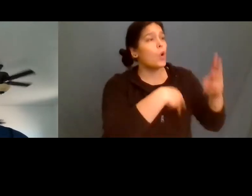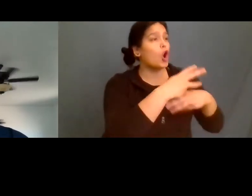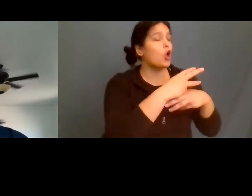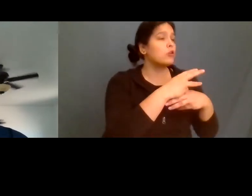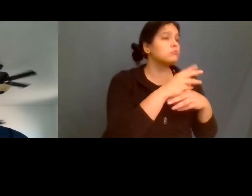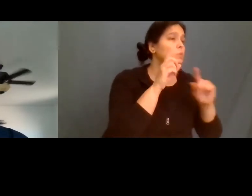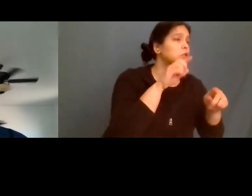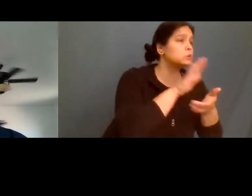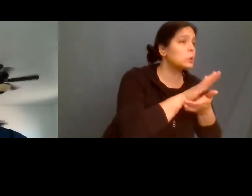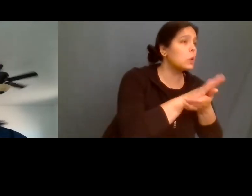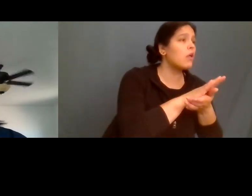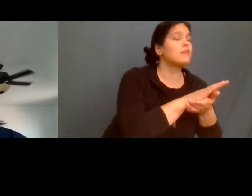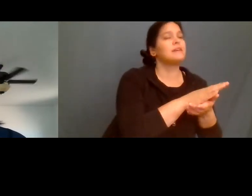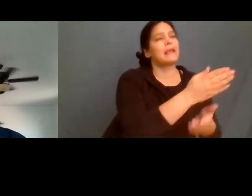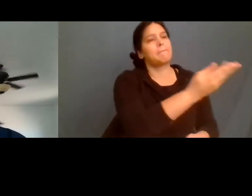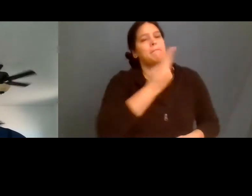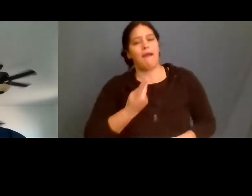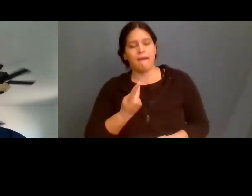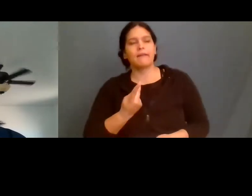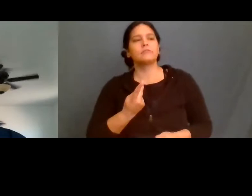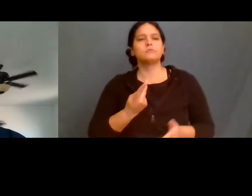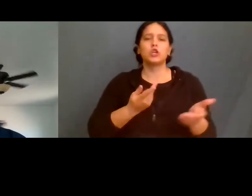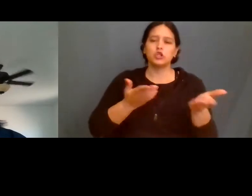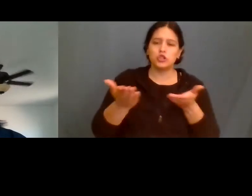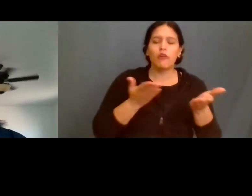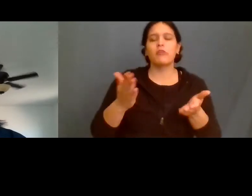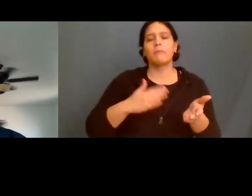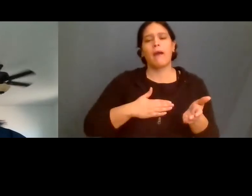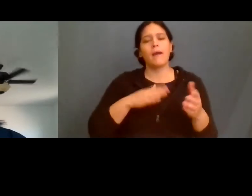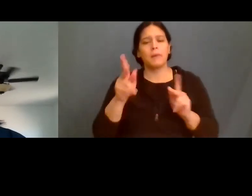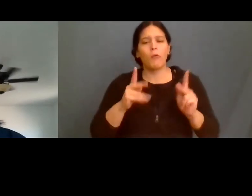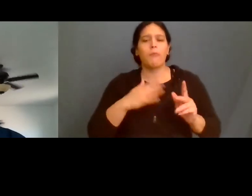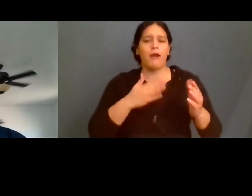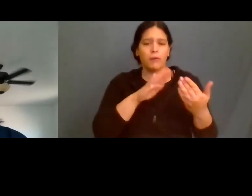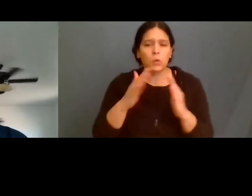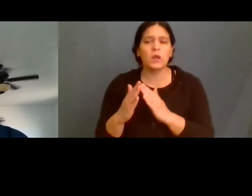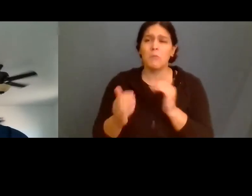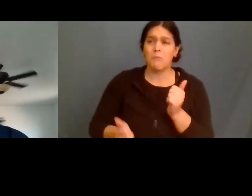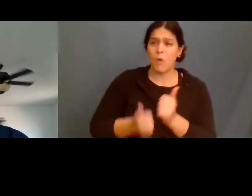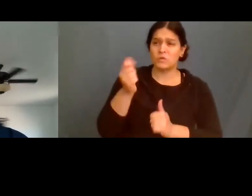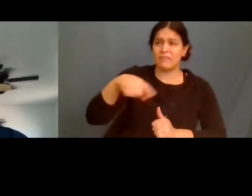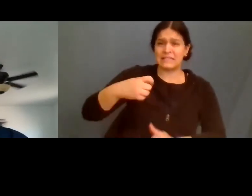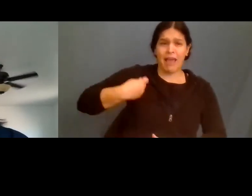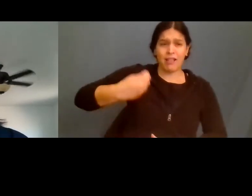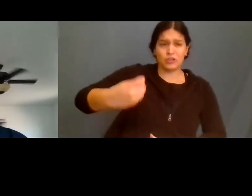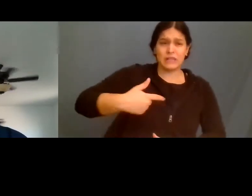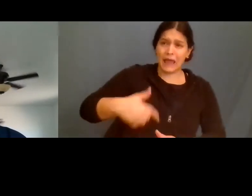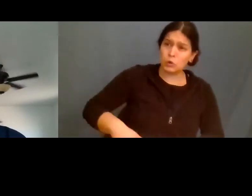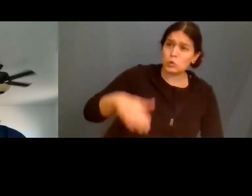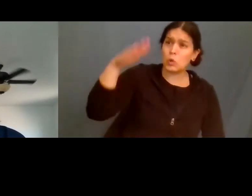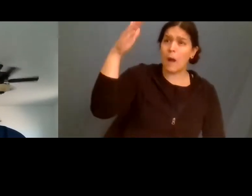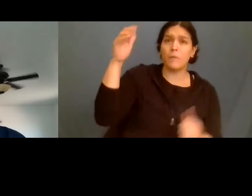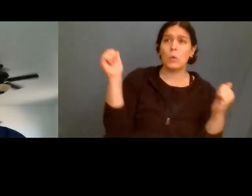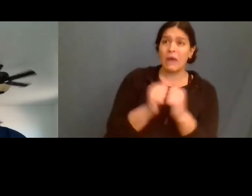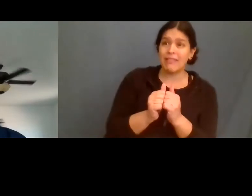serve my people, my community, and most of these elders I grew up in front of, so I